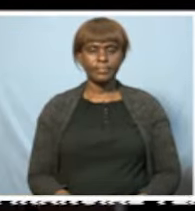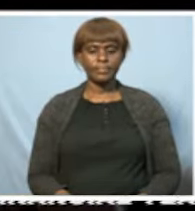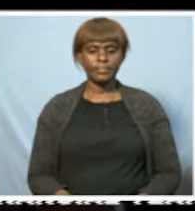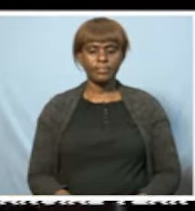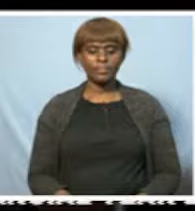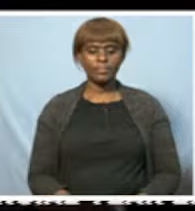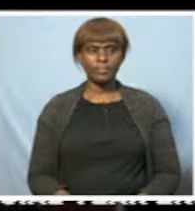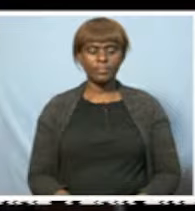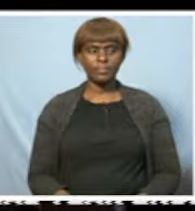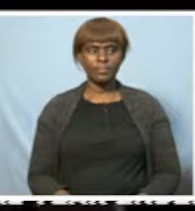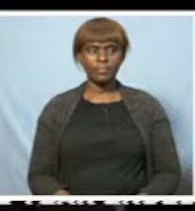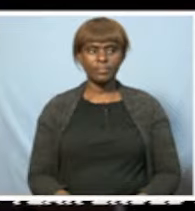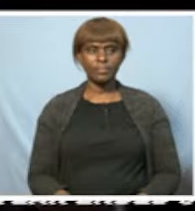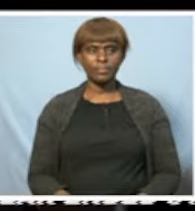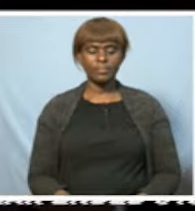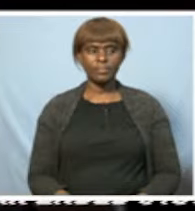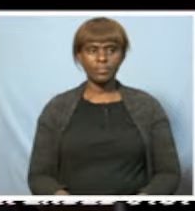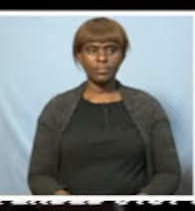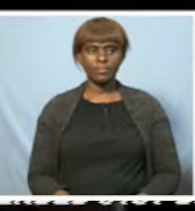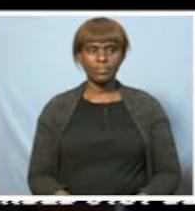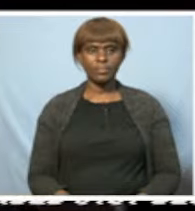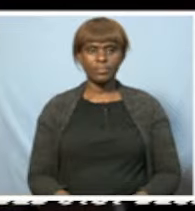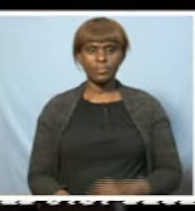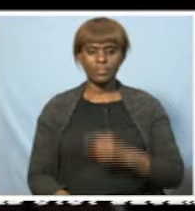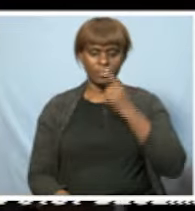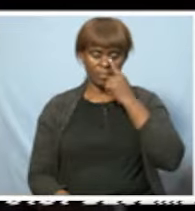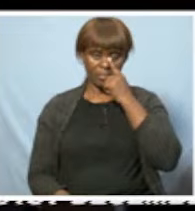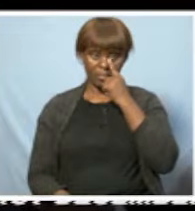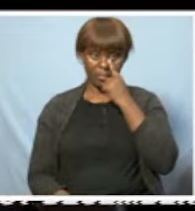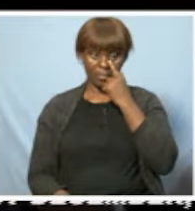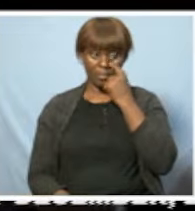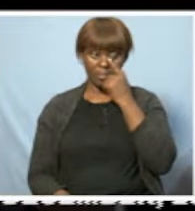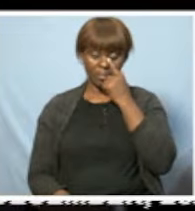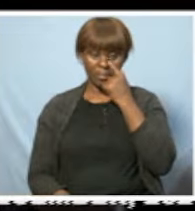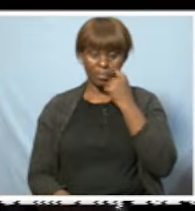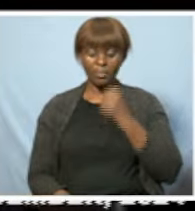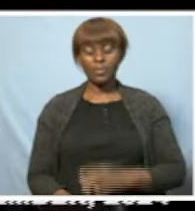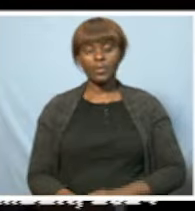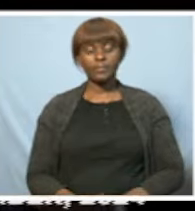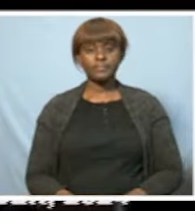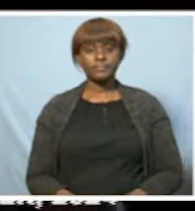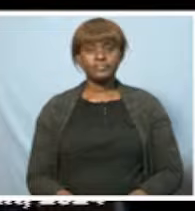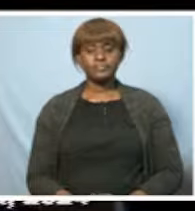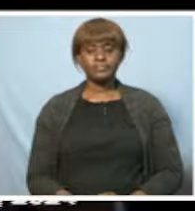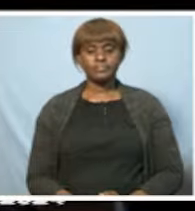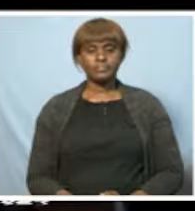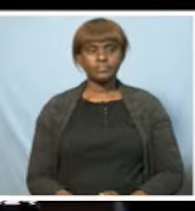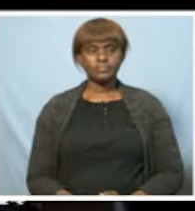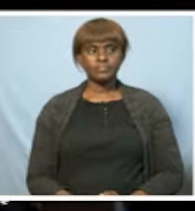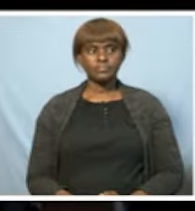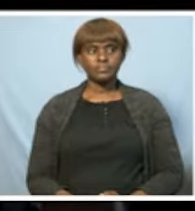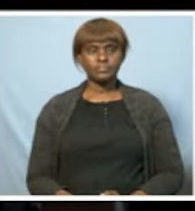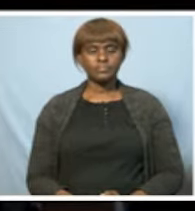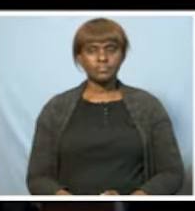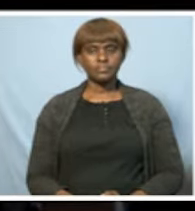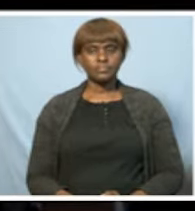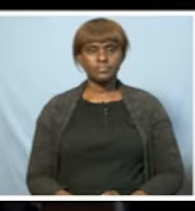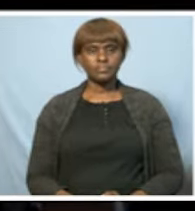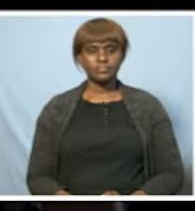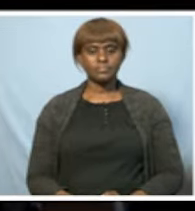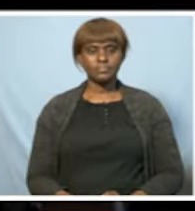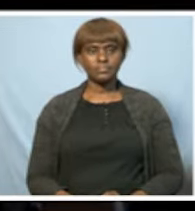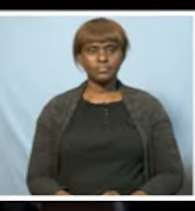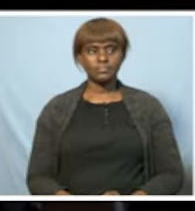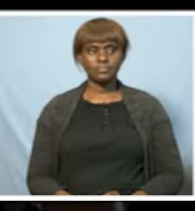in terms of drivers to be able to be zoned there and just stay, and the others to attend to PETAUKE Central. What we've done